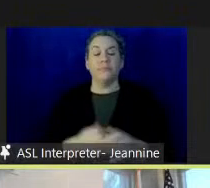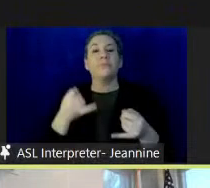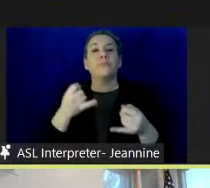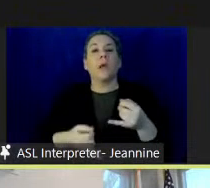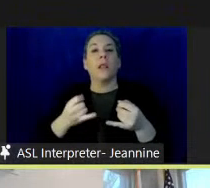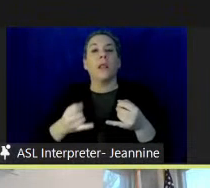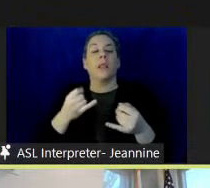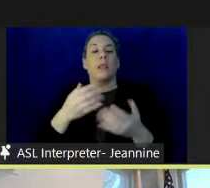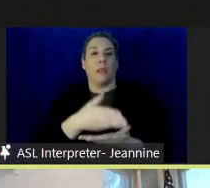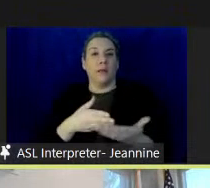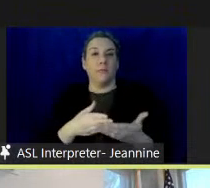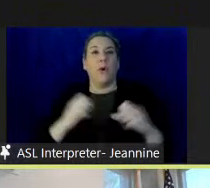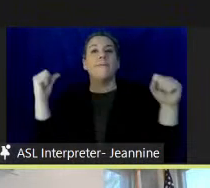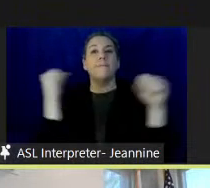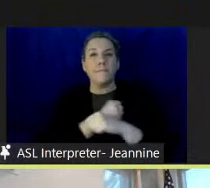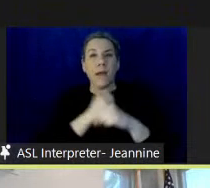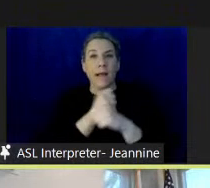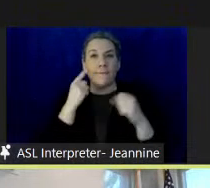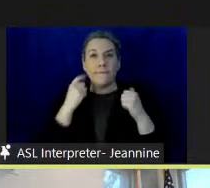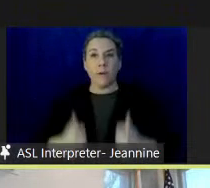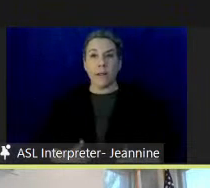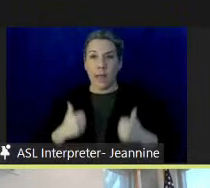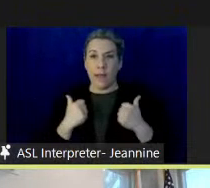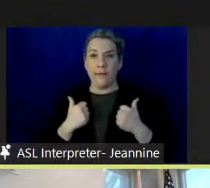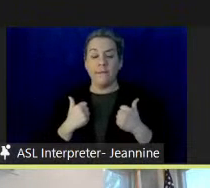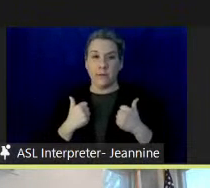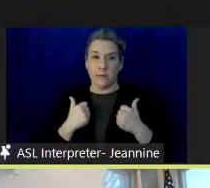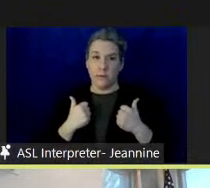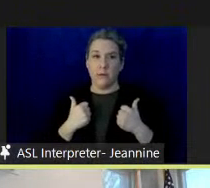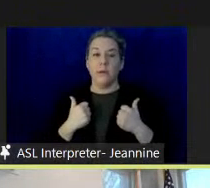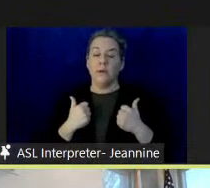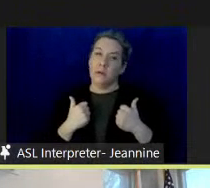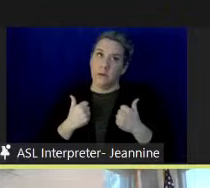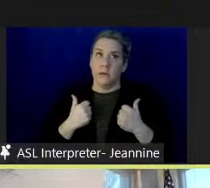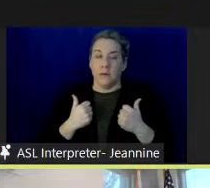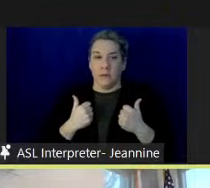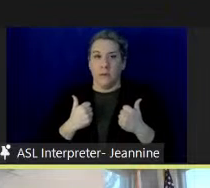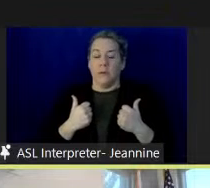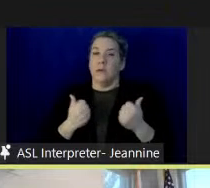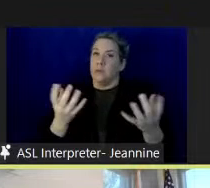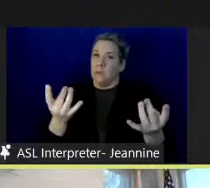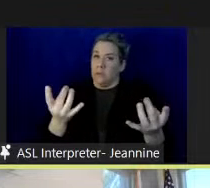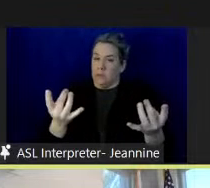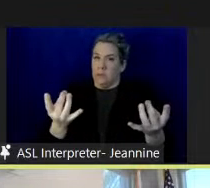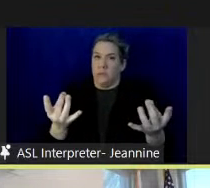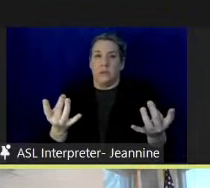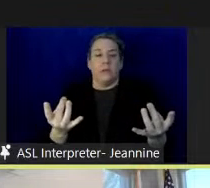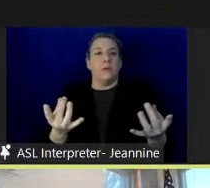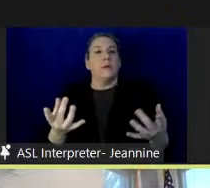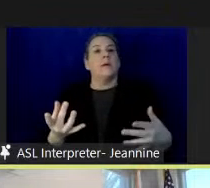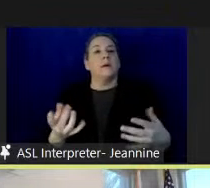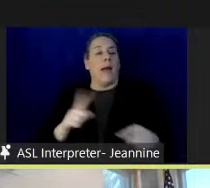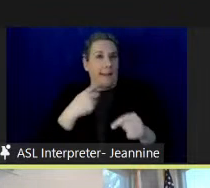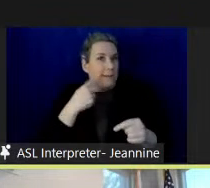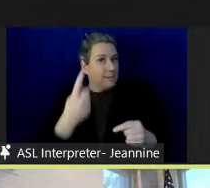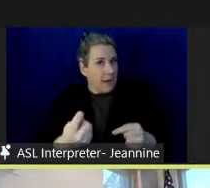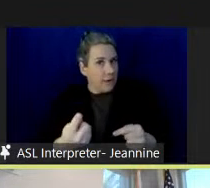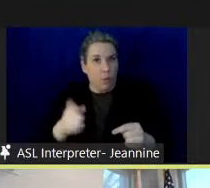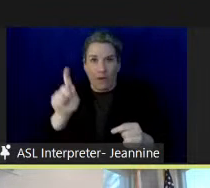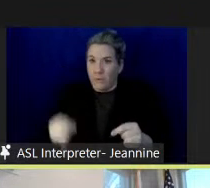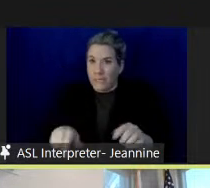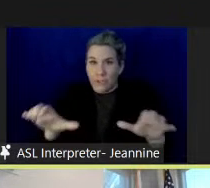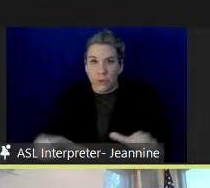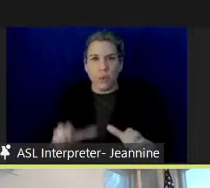this topic is fighting for our life. Okay, this is a moral and ethical dilemma that myself, I can't tell you to do. Nobody on this planet